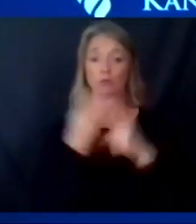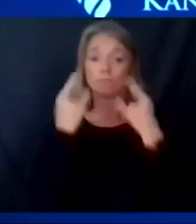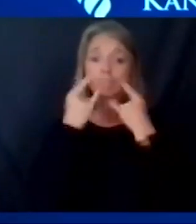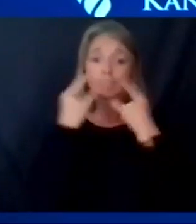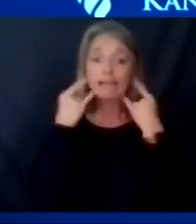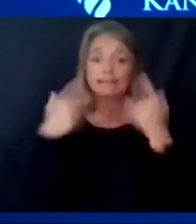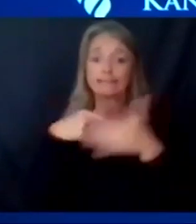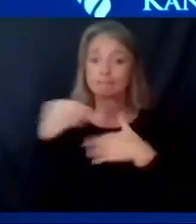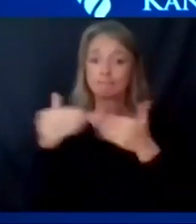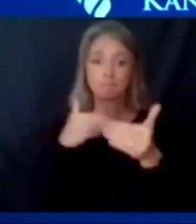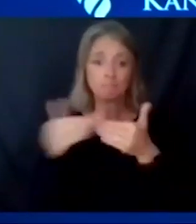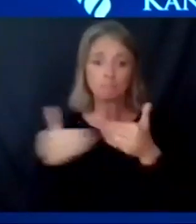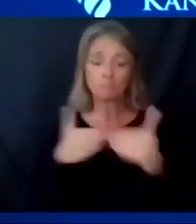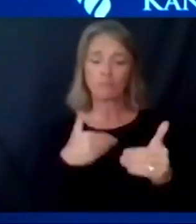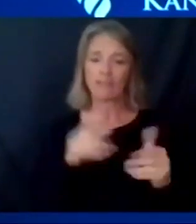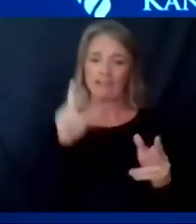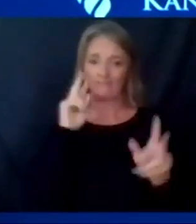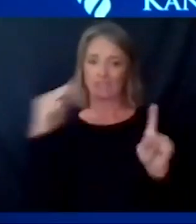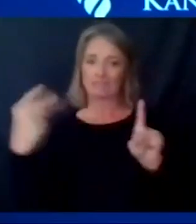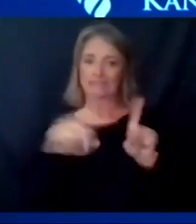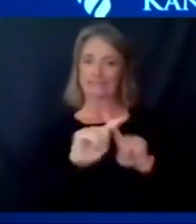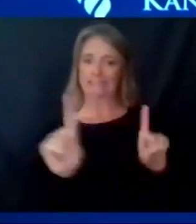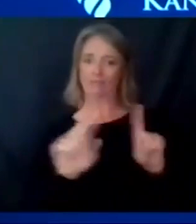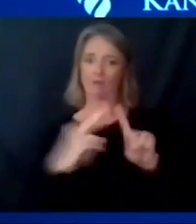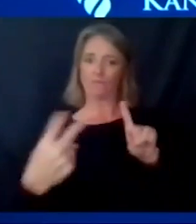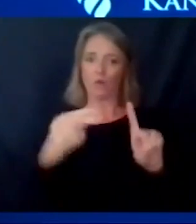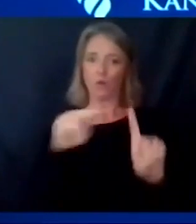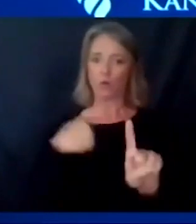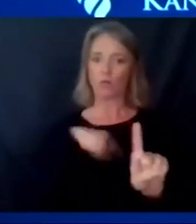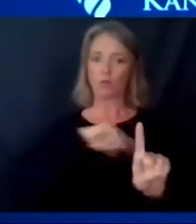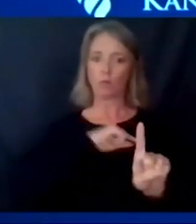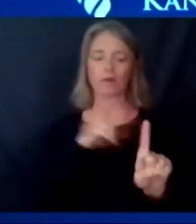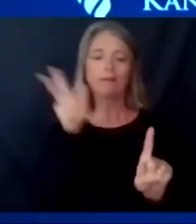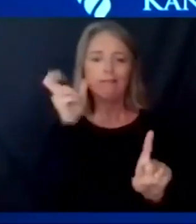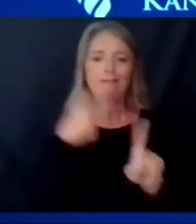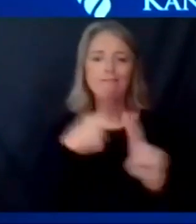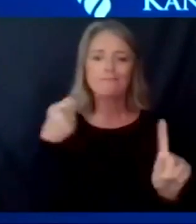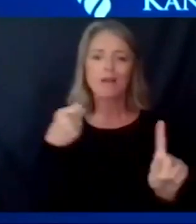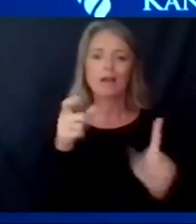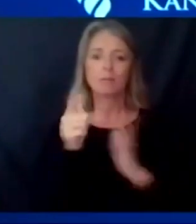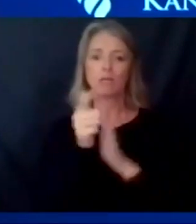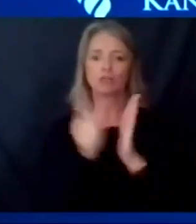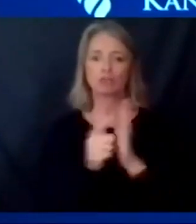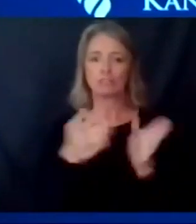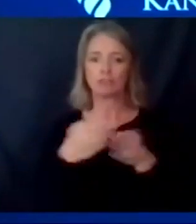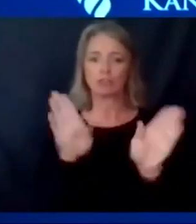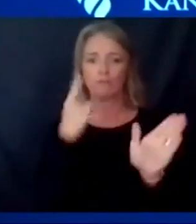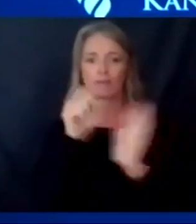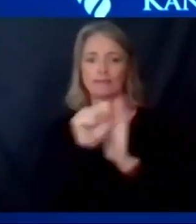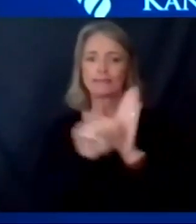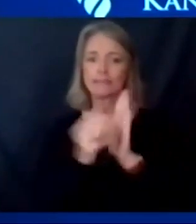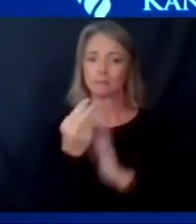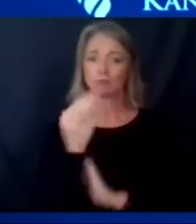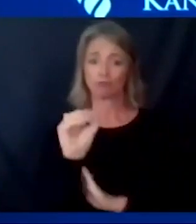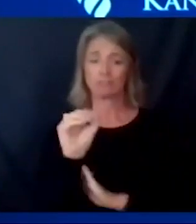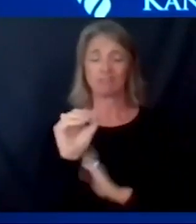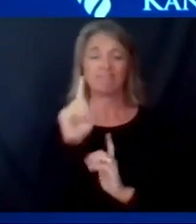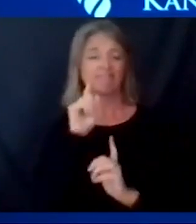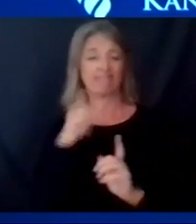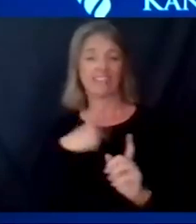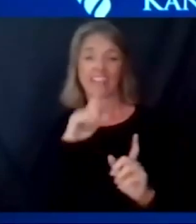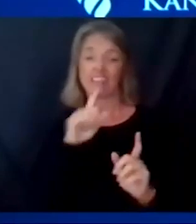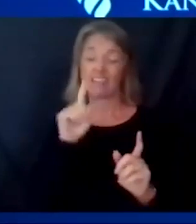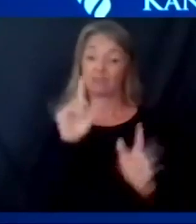that's a different view than what we're hearing from the Attorney General for the state of Missouri. And I think he's trying to say,